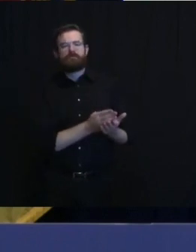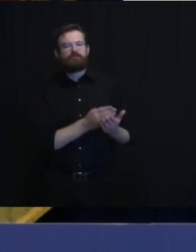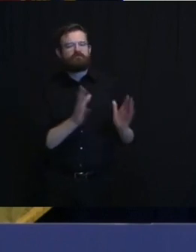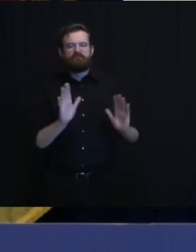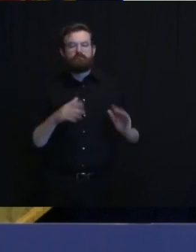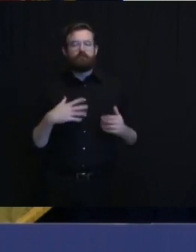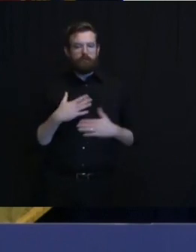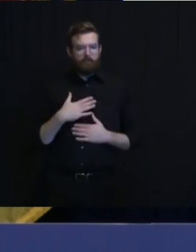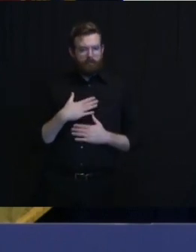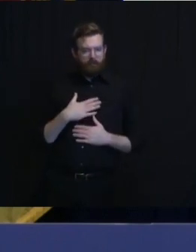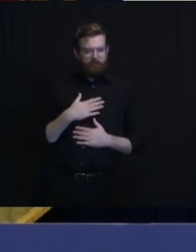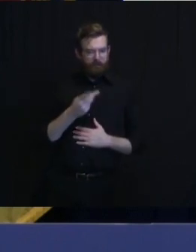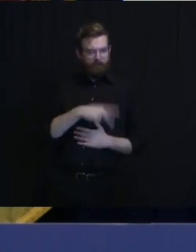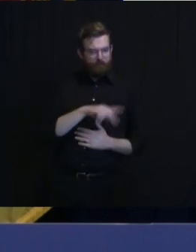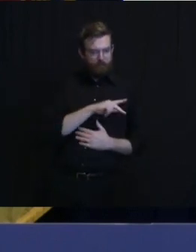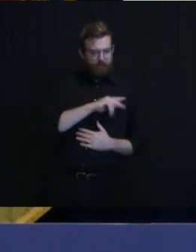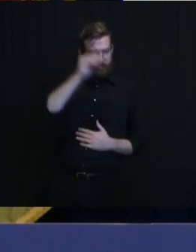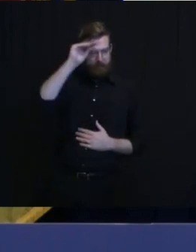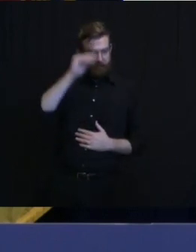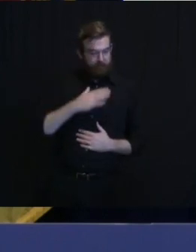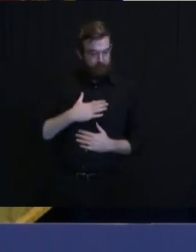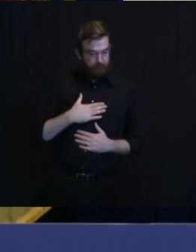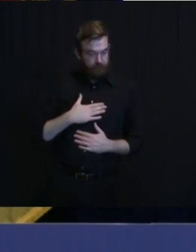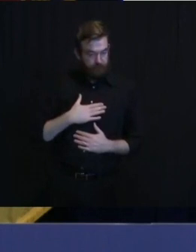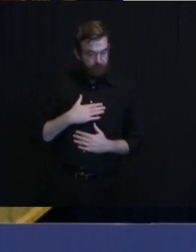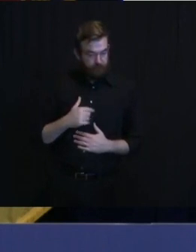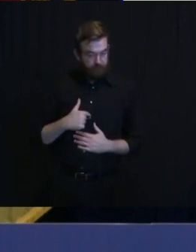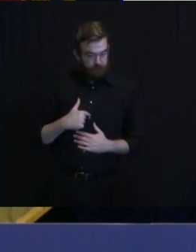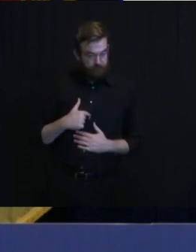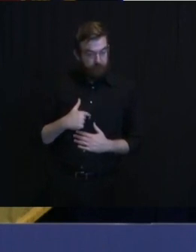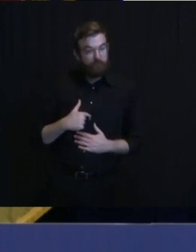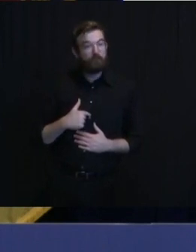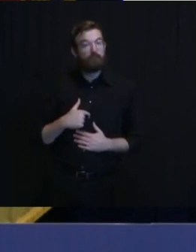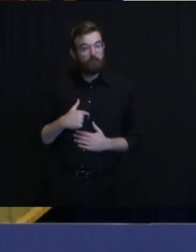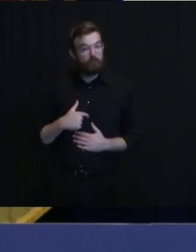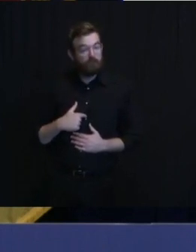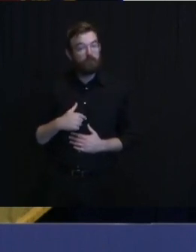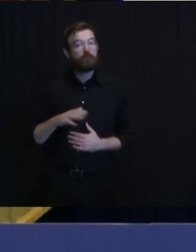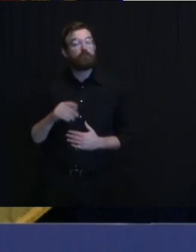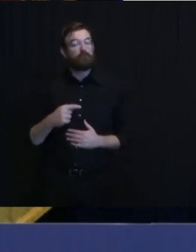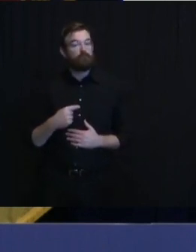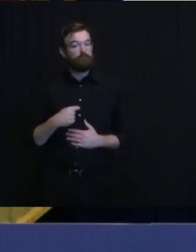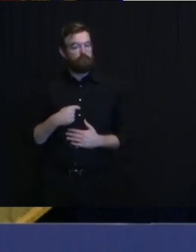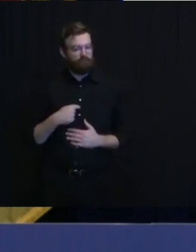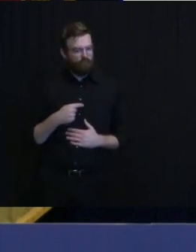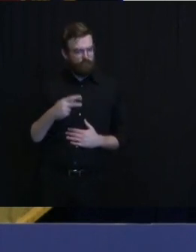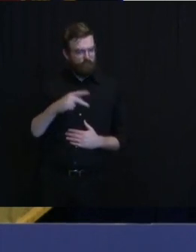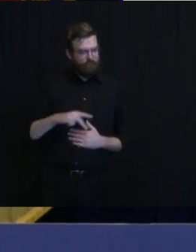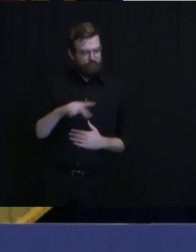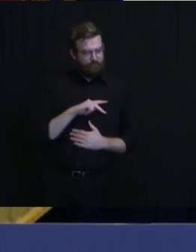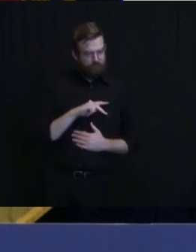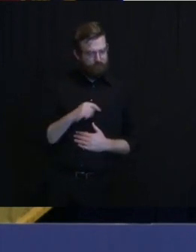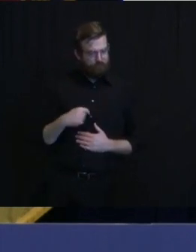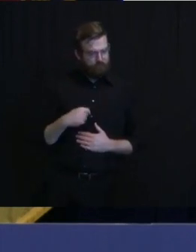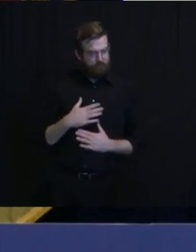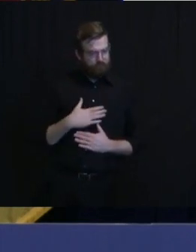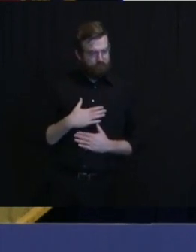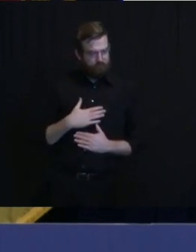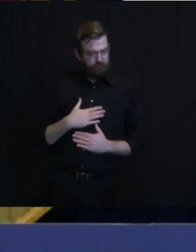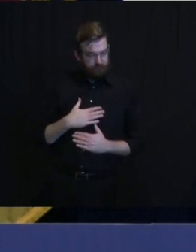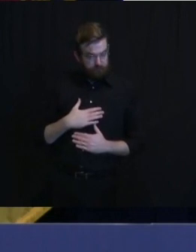like the notion of the folks, both individuals,